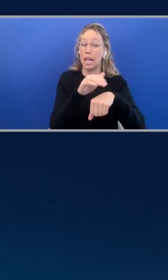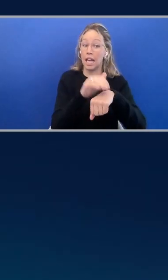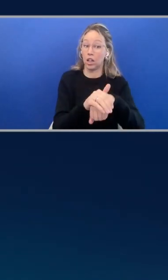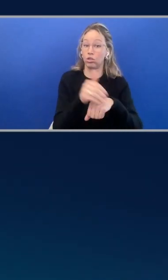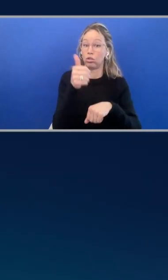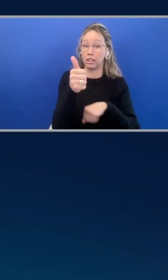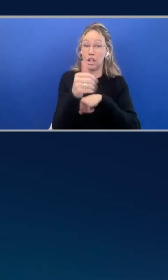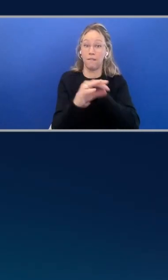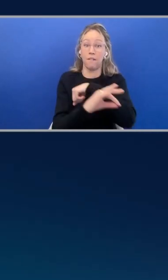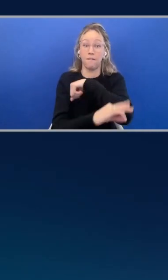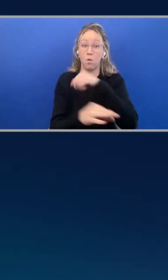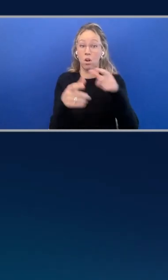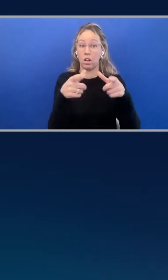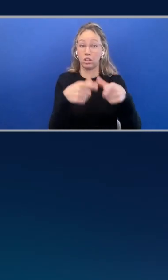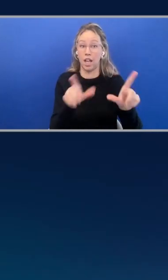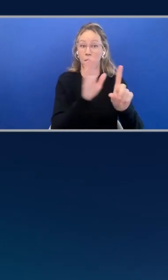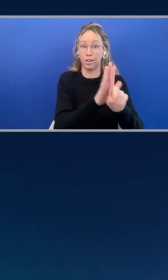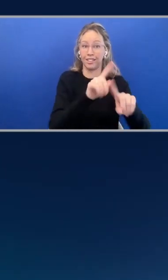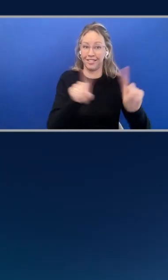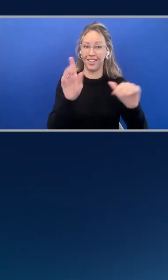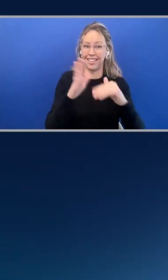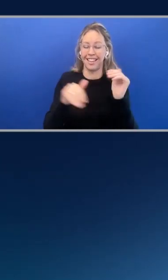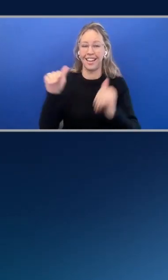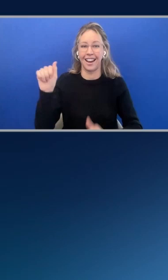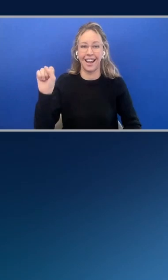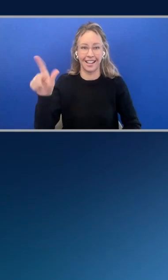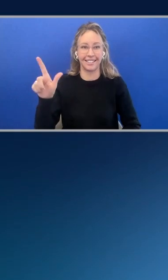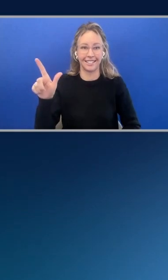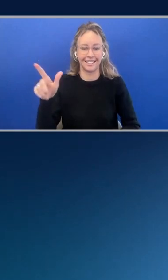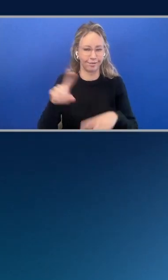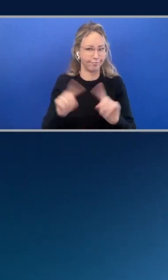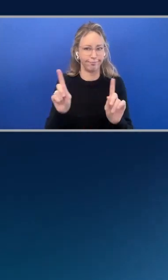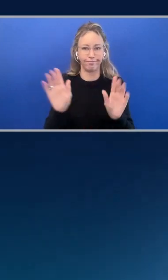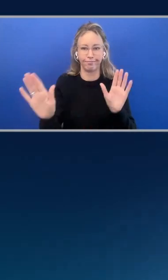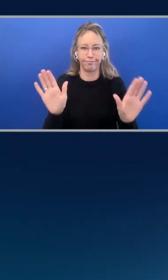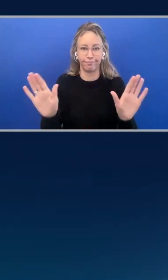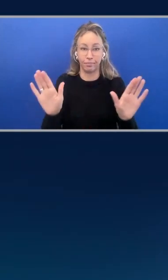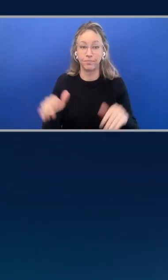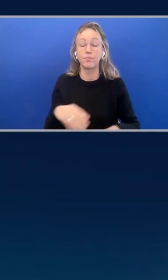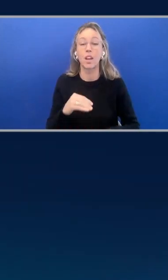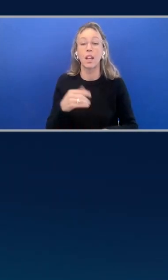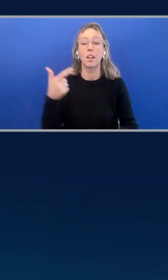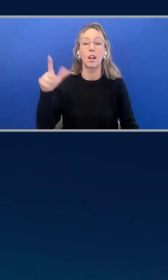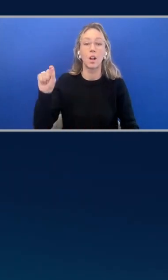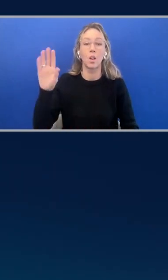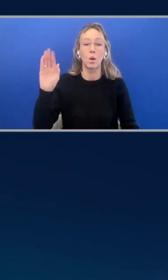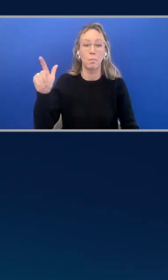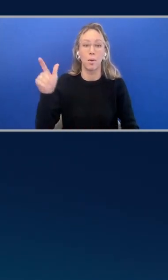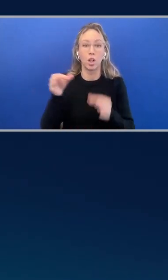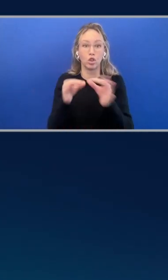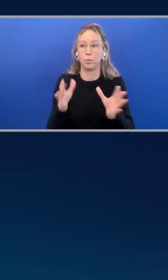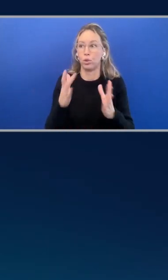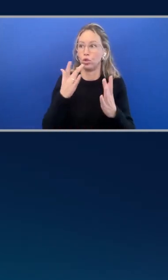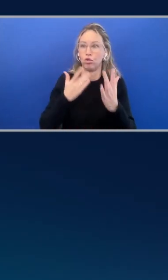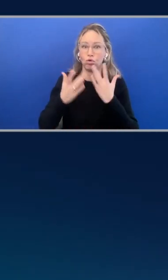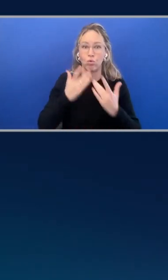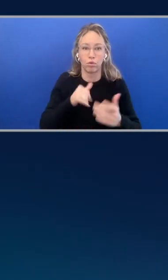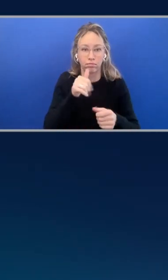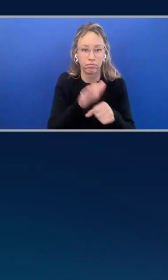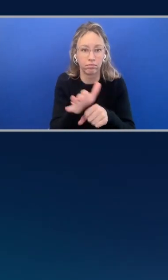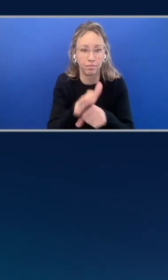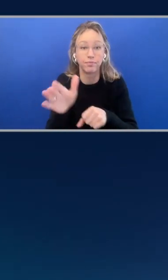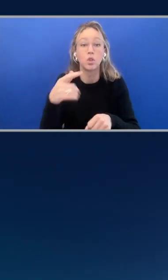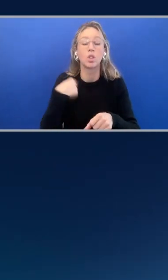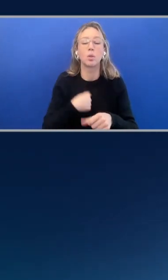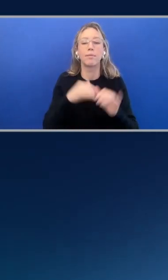language completely to American Sign Language users, and there is a global interpreter shortage. Oh, right? Absolutely. So we came up